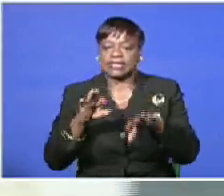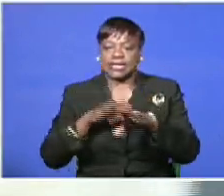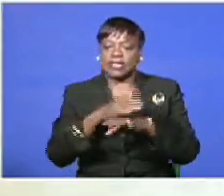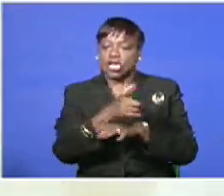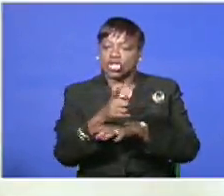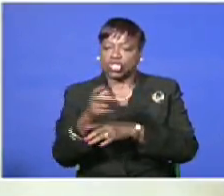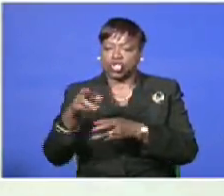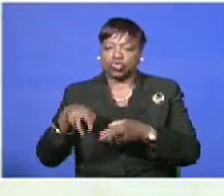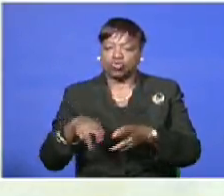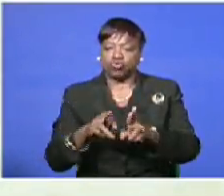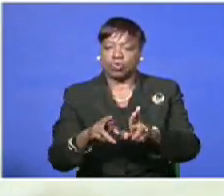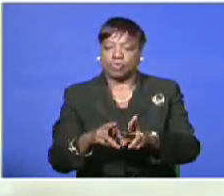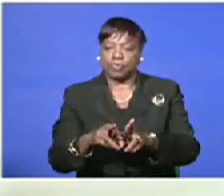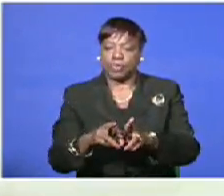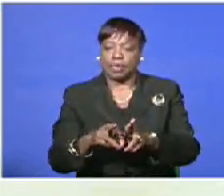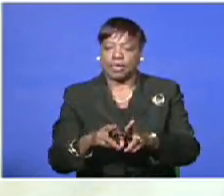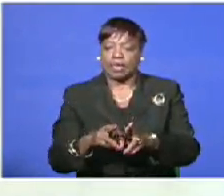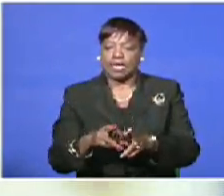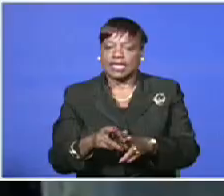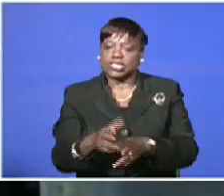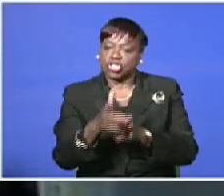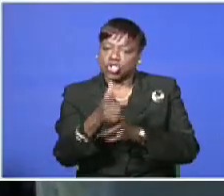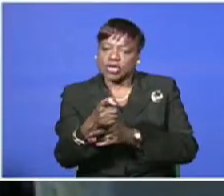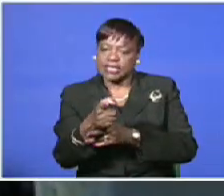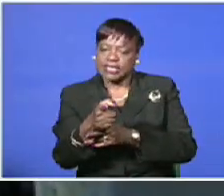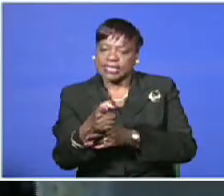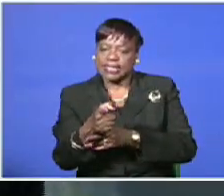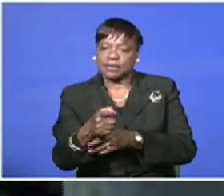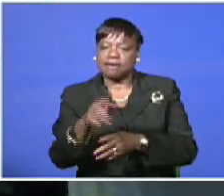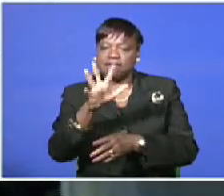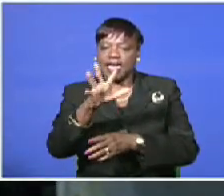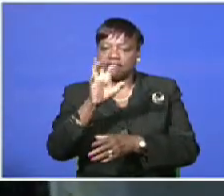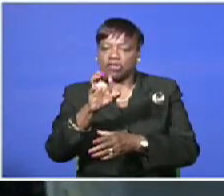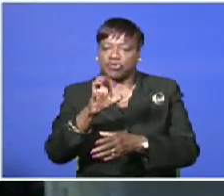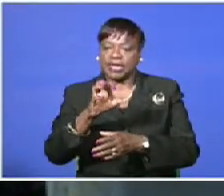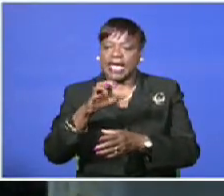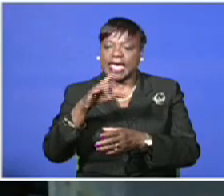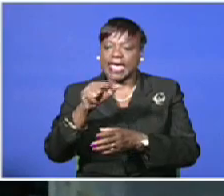shot into a tank with about 500 gallons of water.